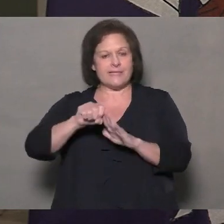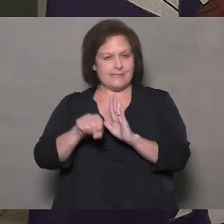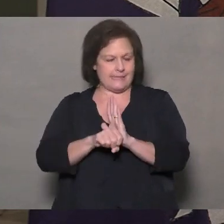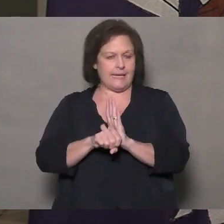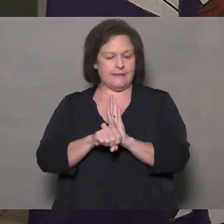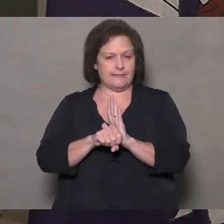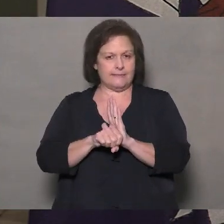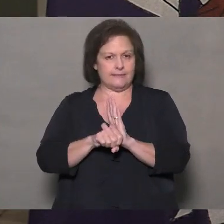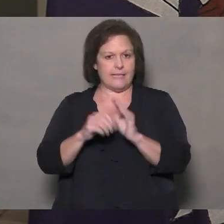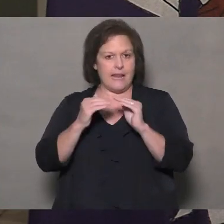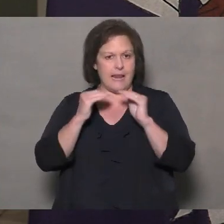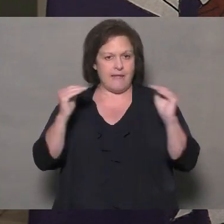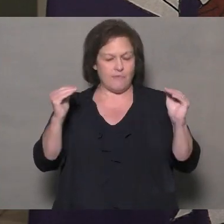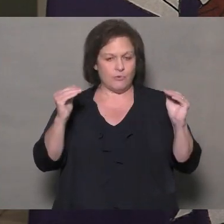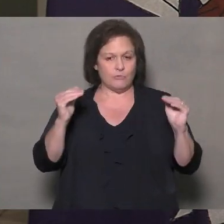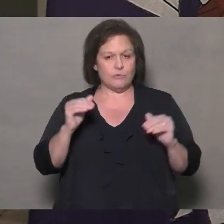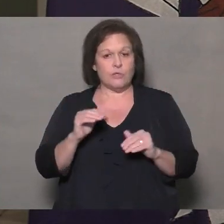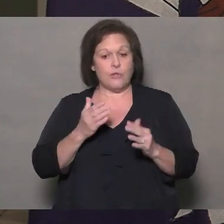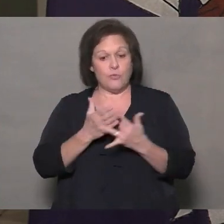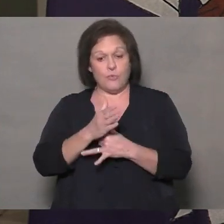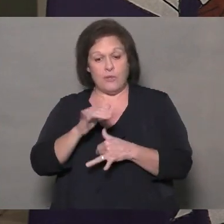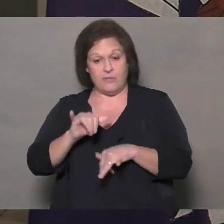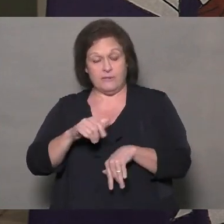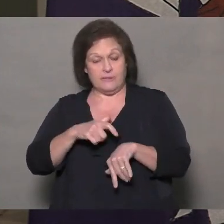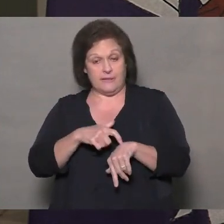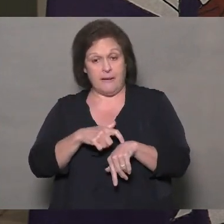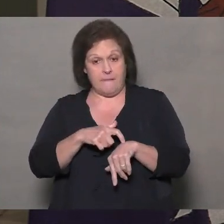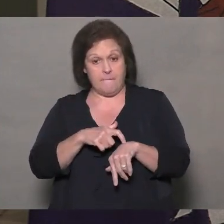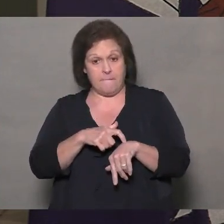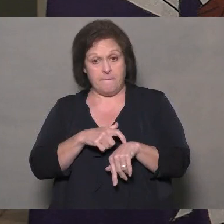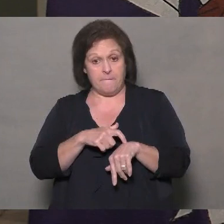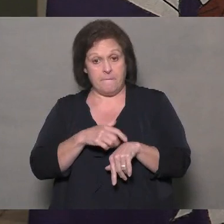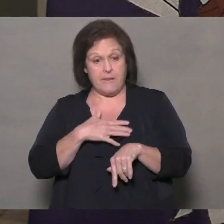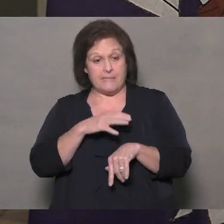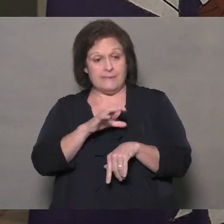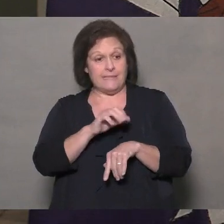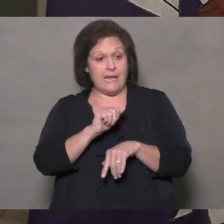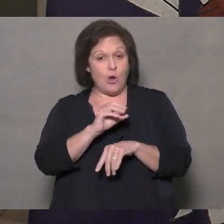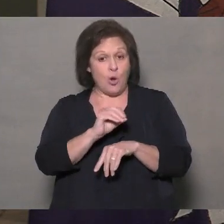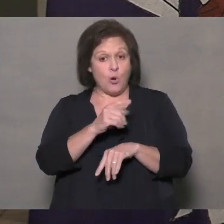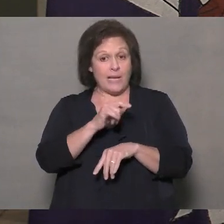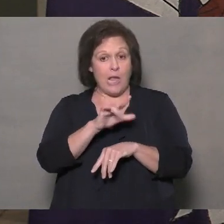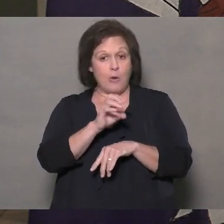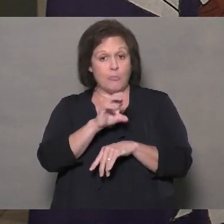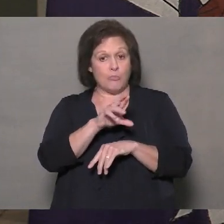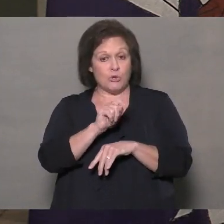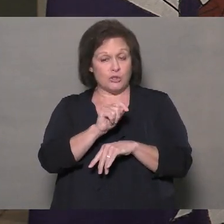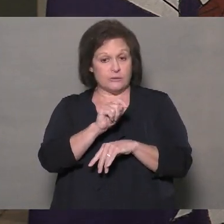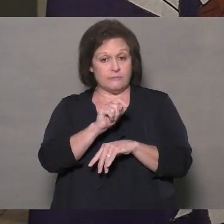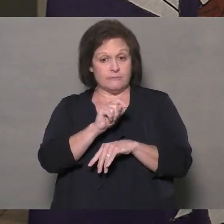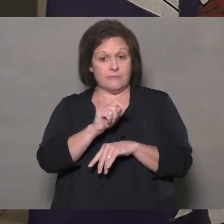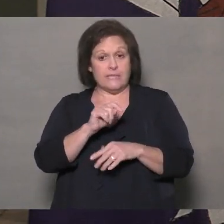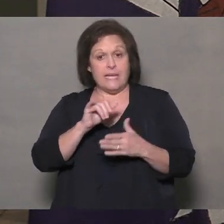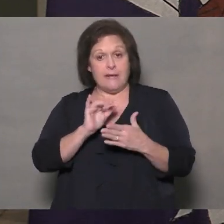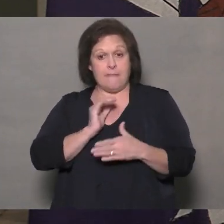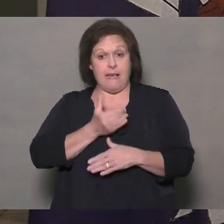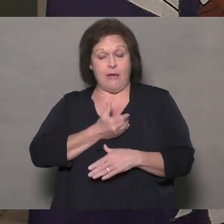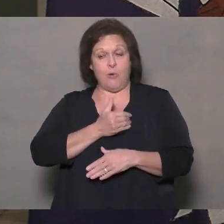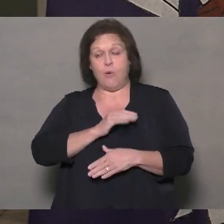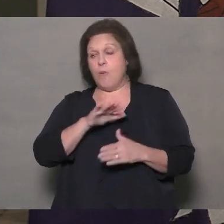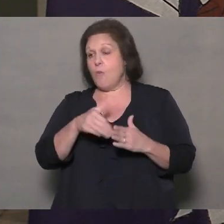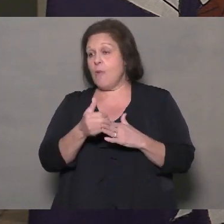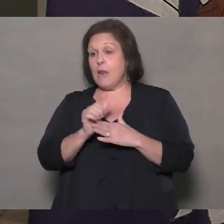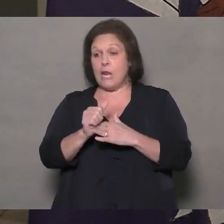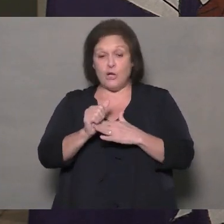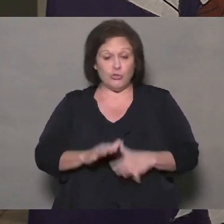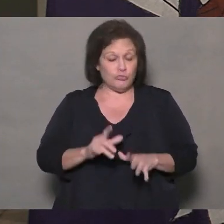level. Throughout this crisis, my CAO, Gilbert Montano, and my entire